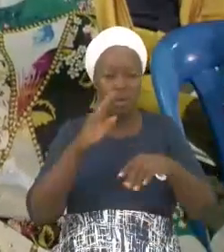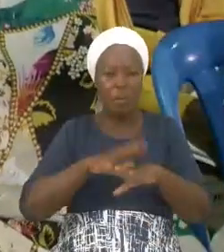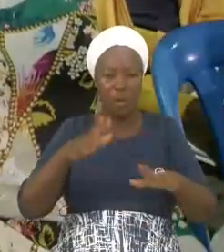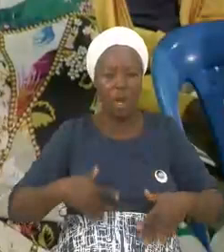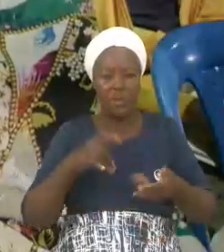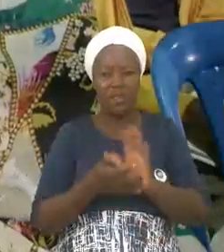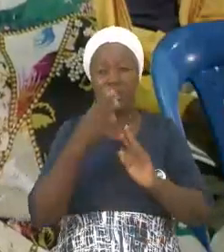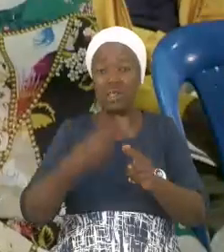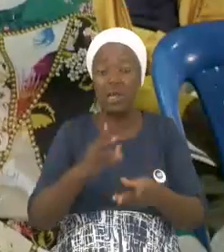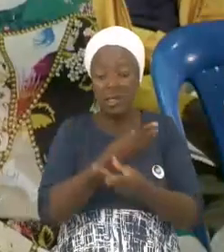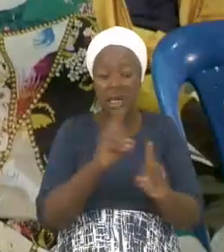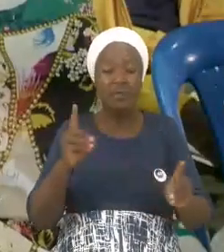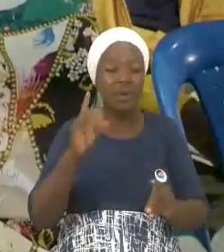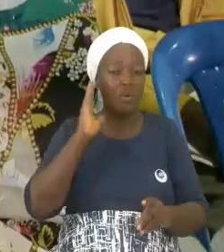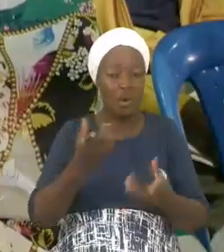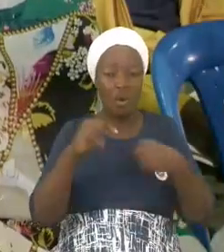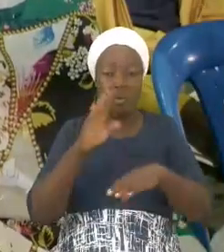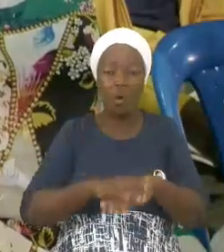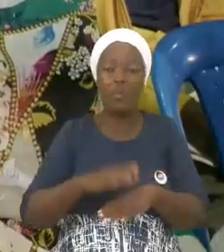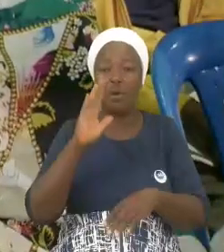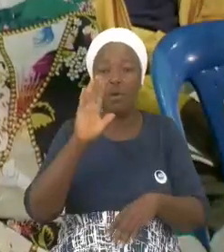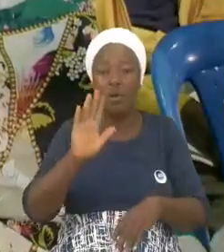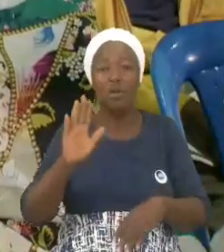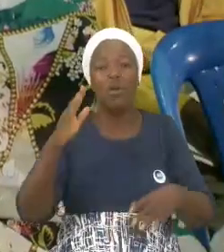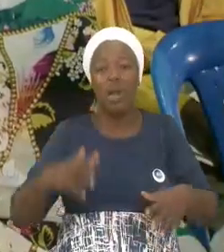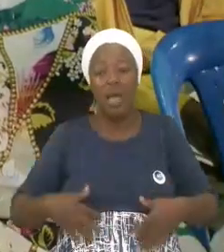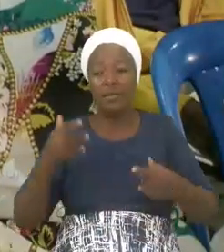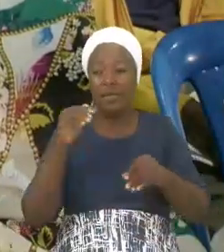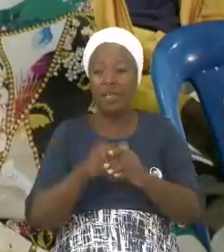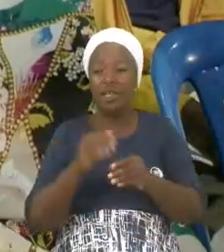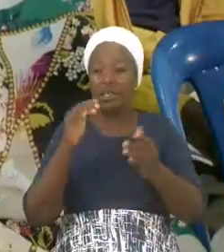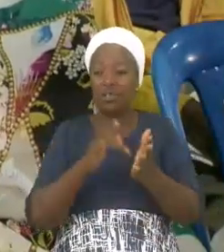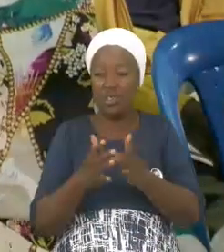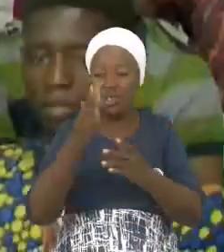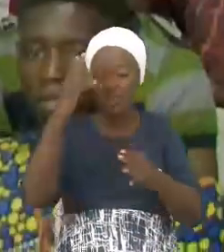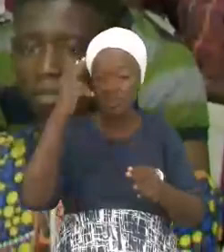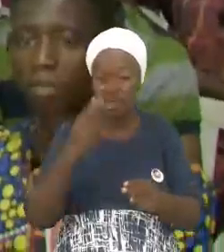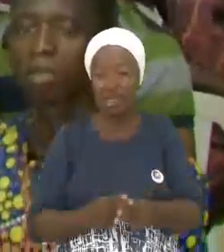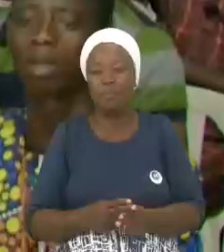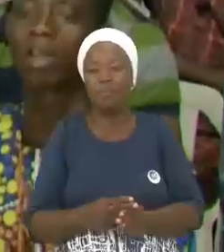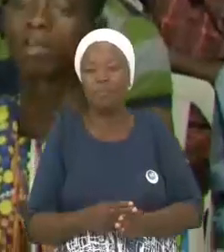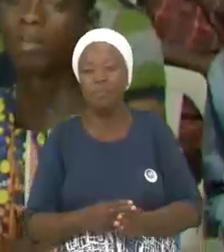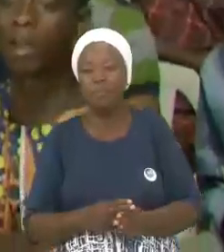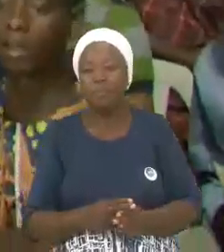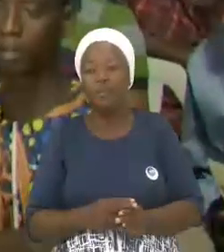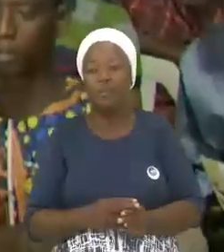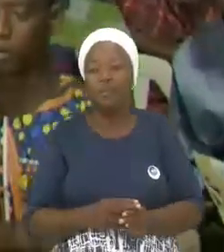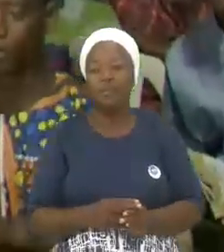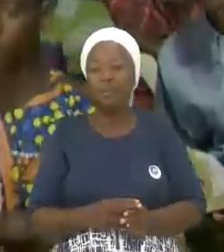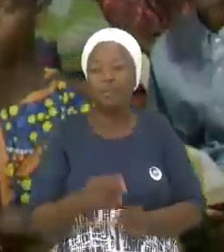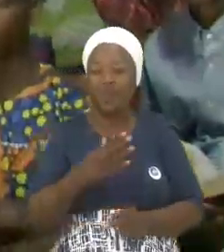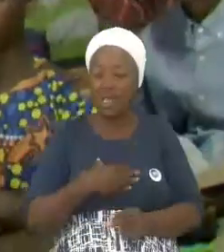life. Deliverance will come upon your life in Jesus' name. And